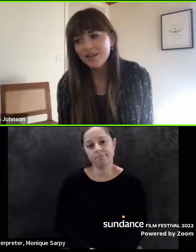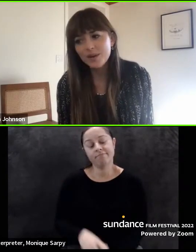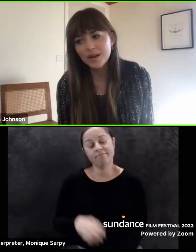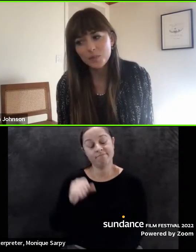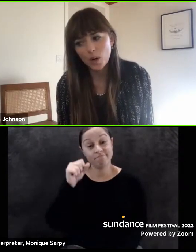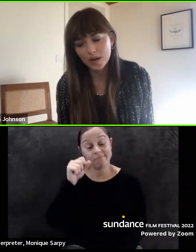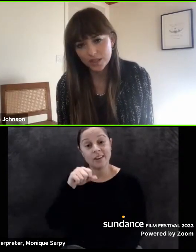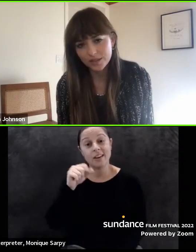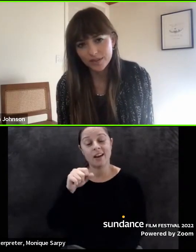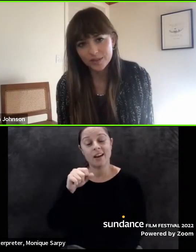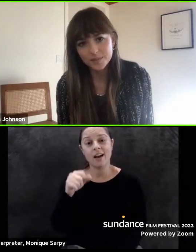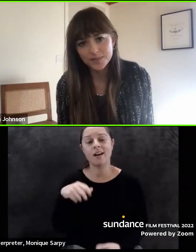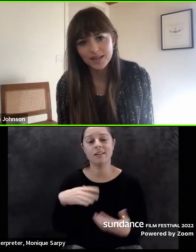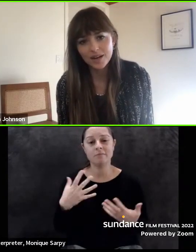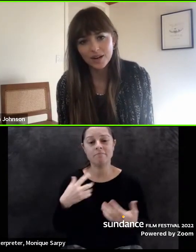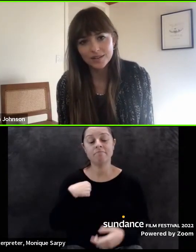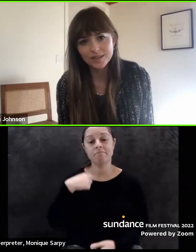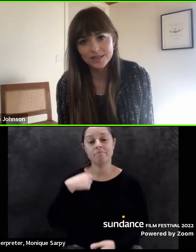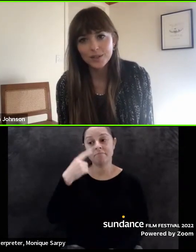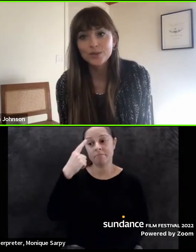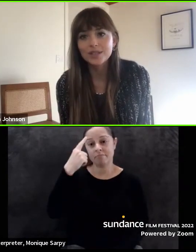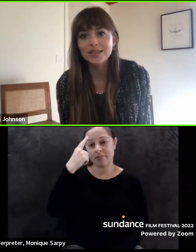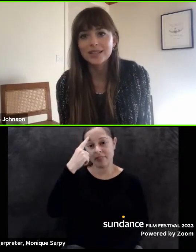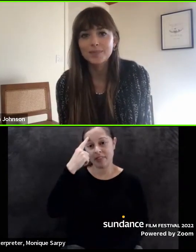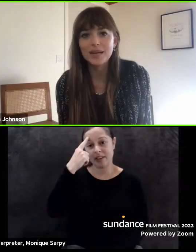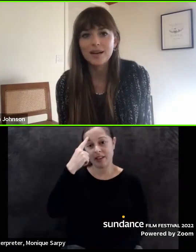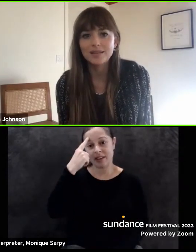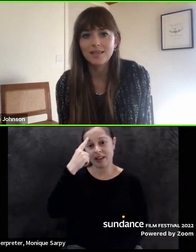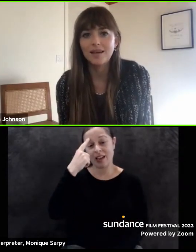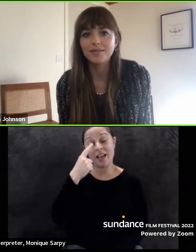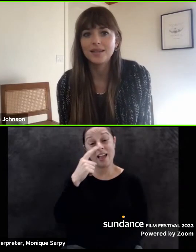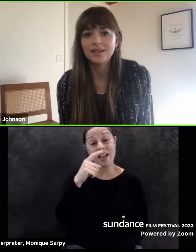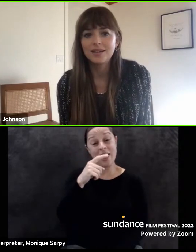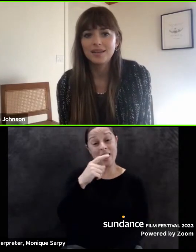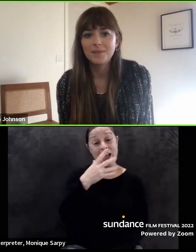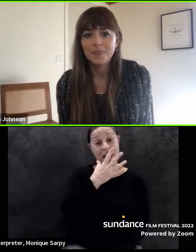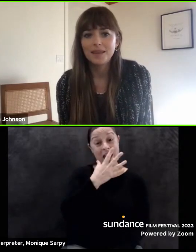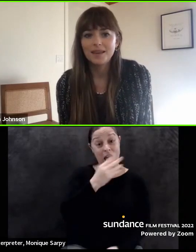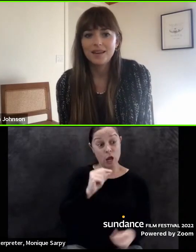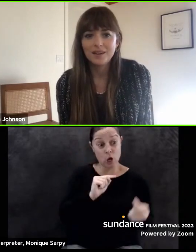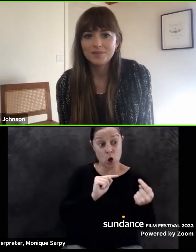I think when I'm watching films and it hurts, usually it's because I love it.